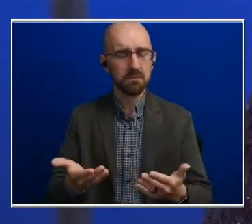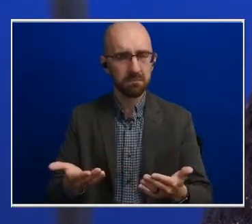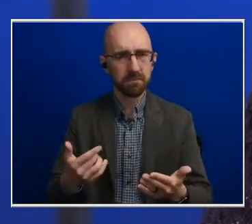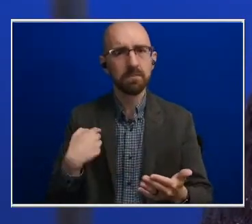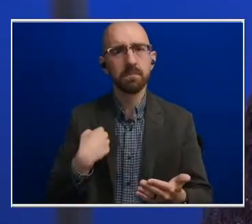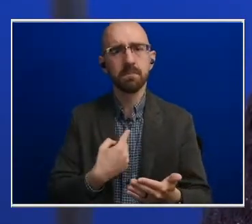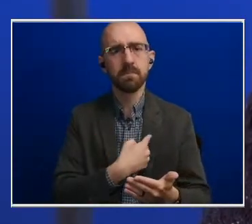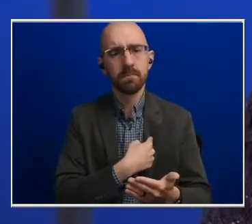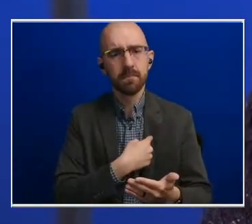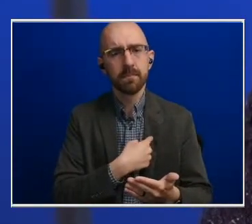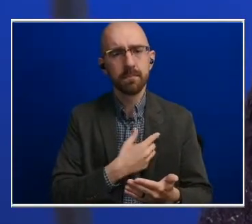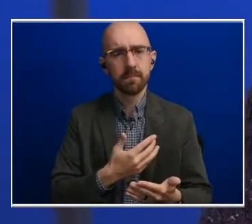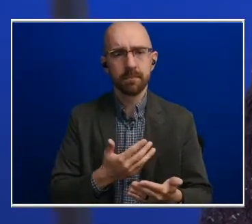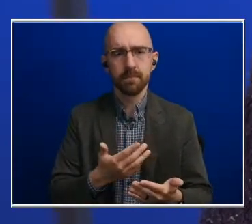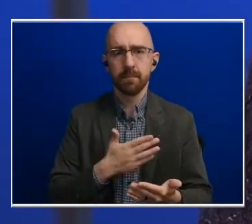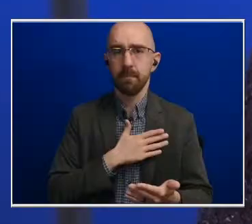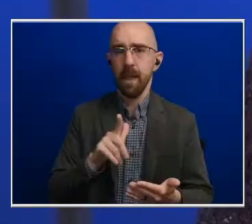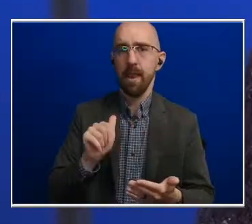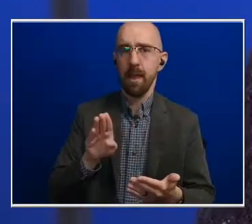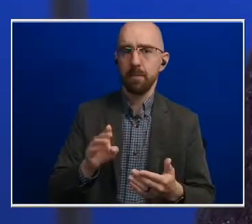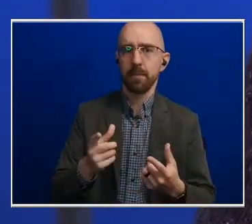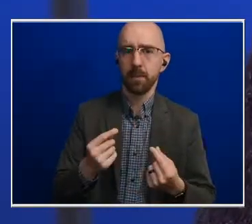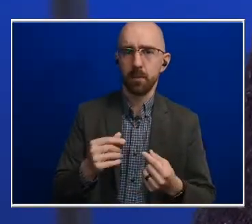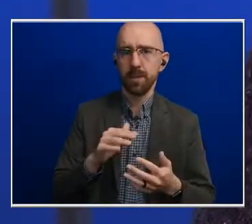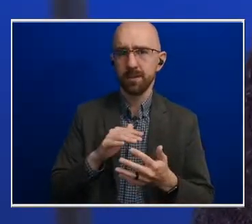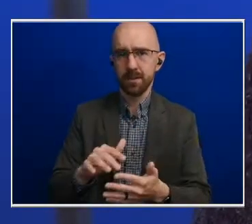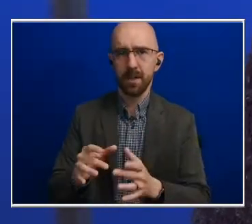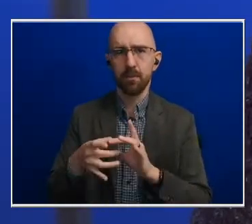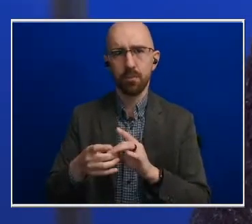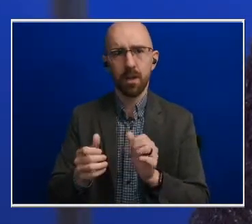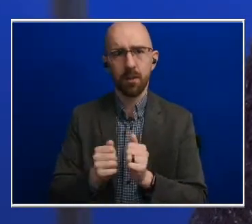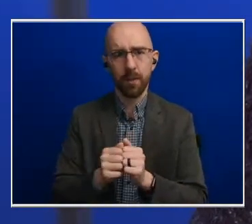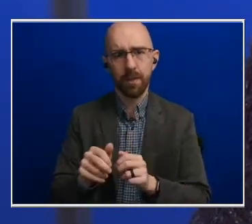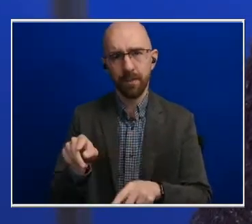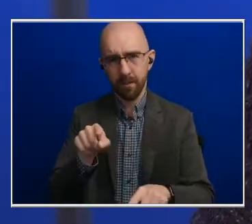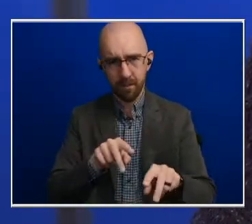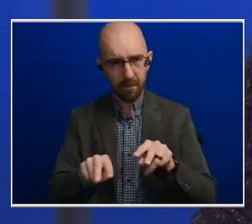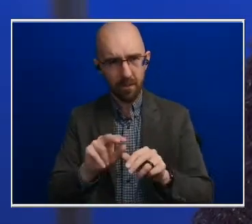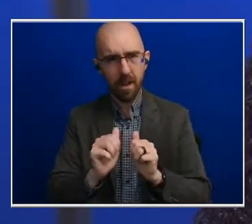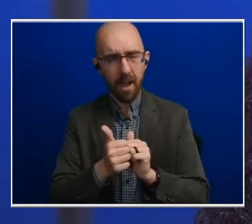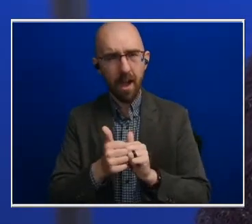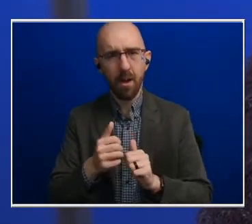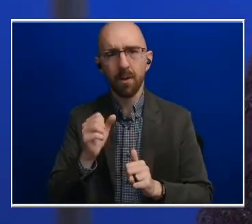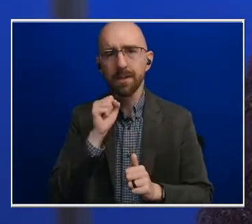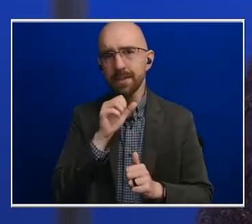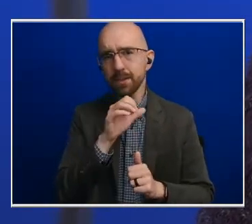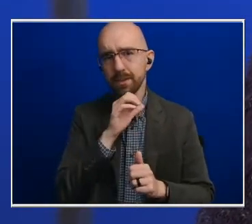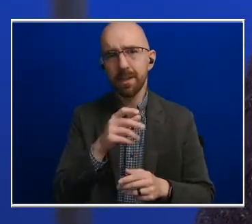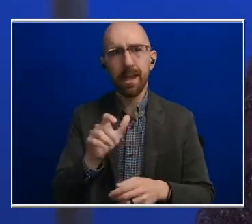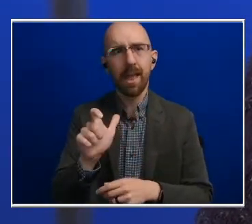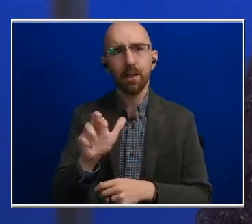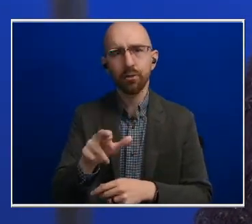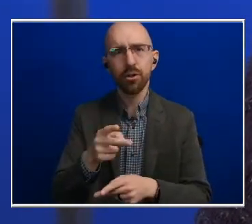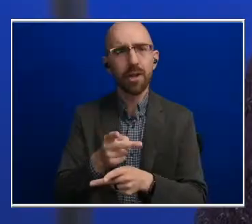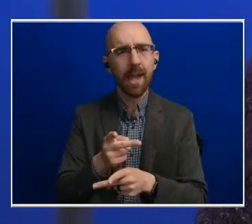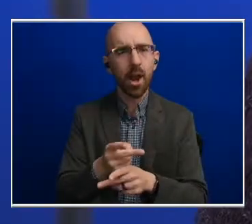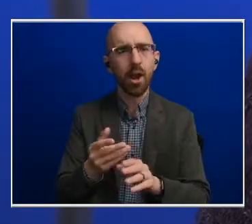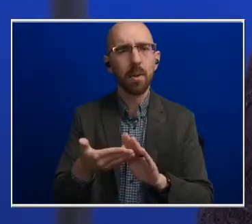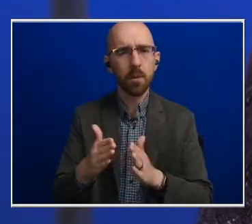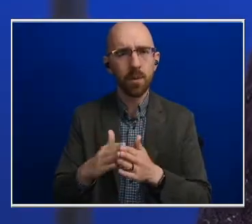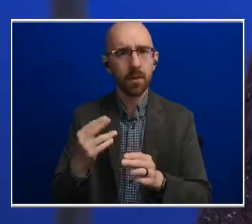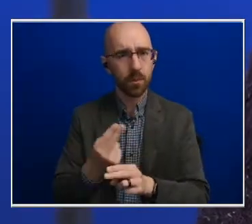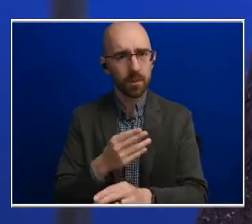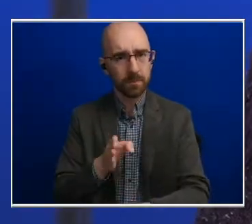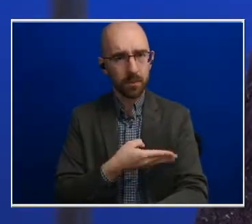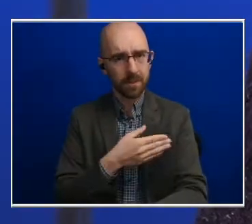lab, we've been doing a study looking at how elder care communities in our area are using music. Music is not part of the standard